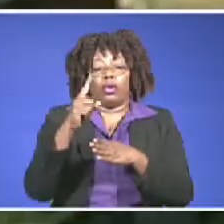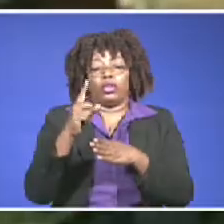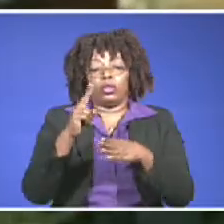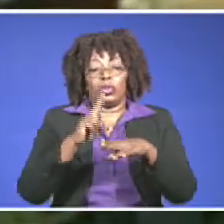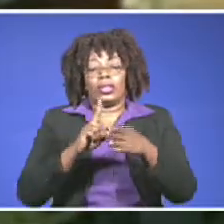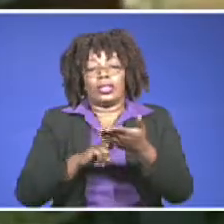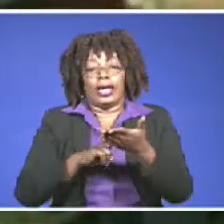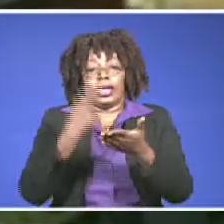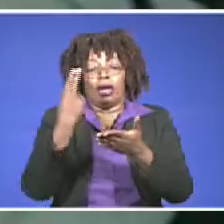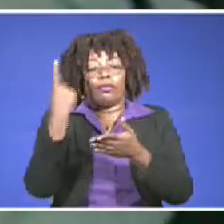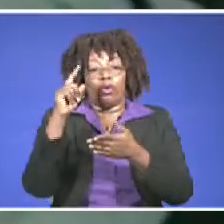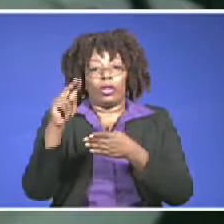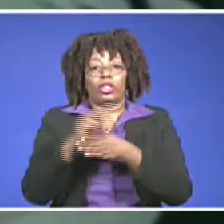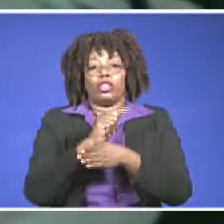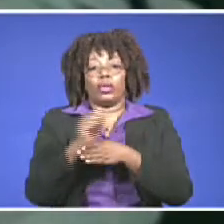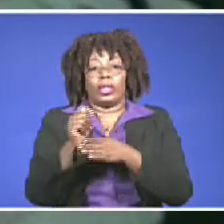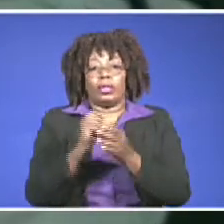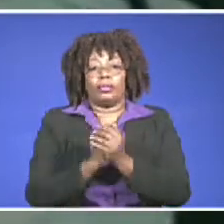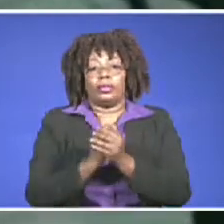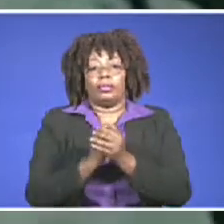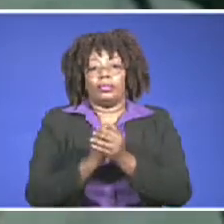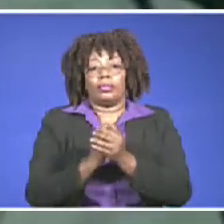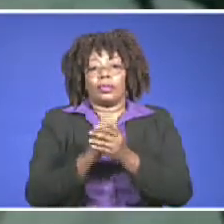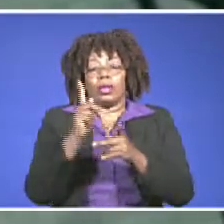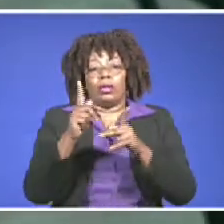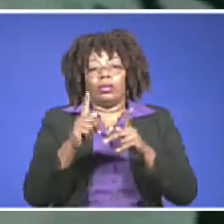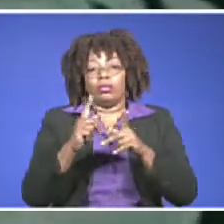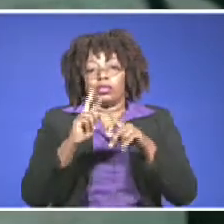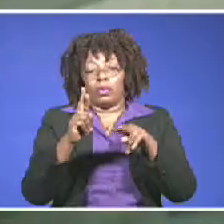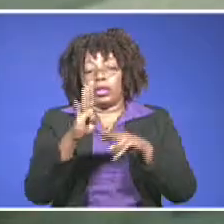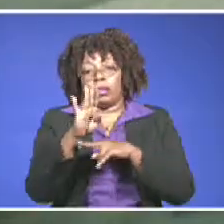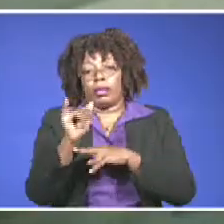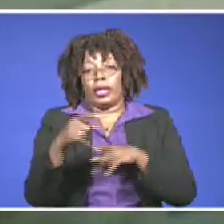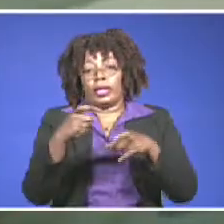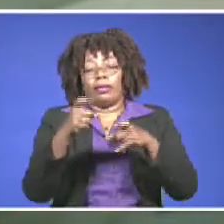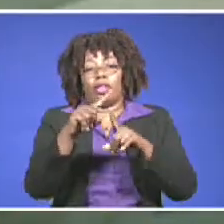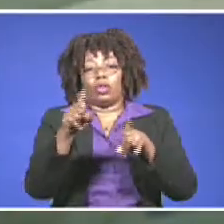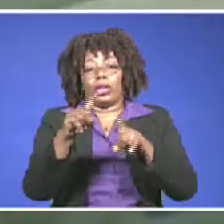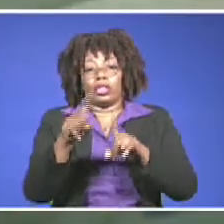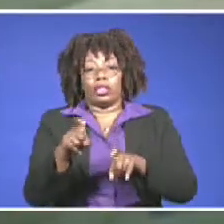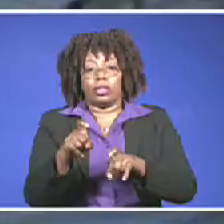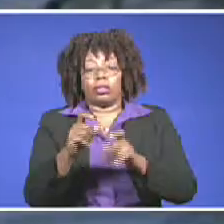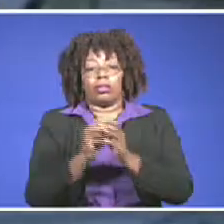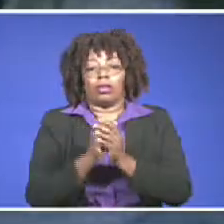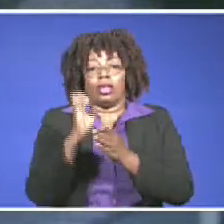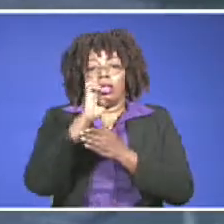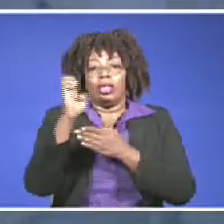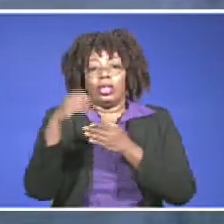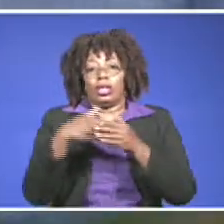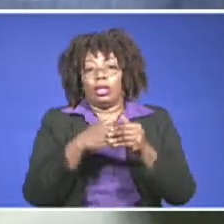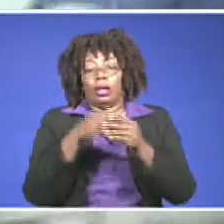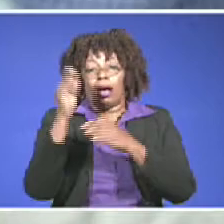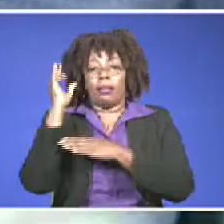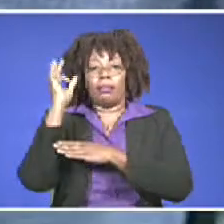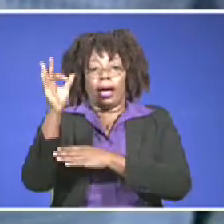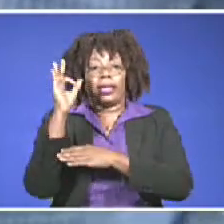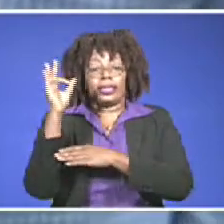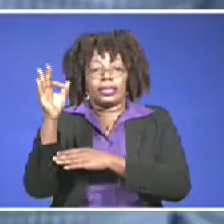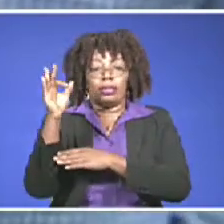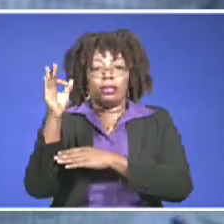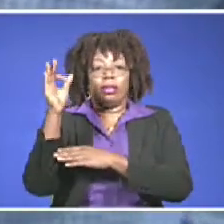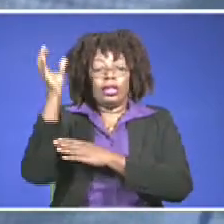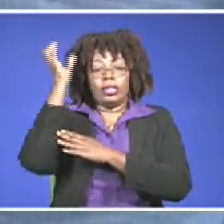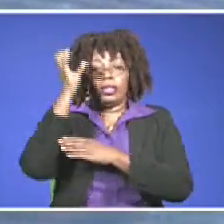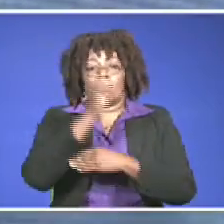given the opportunity to field questions and concerns to the president of Oban. East Grand Bahama native Pastor Cecil Kemp is